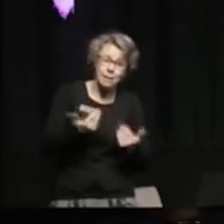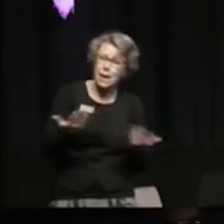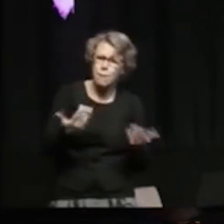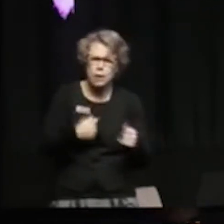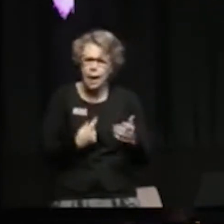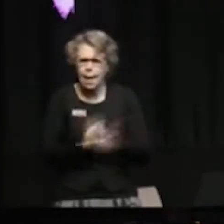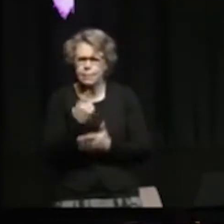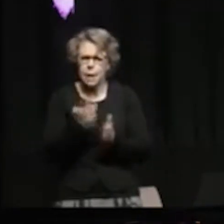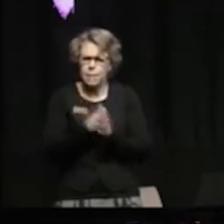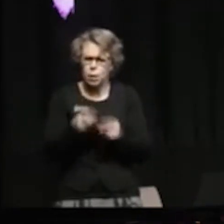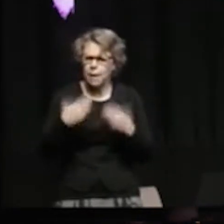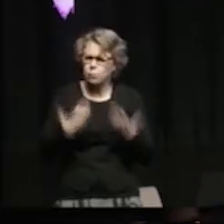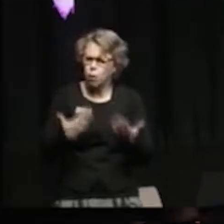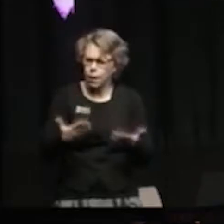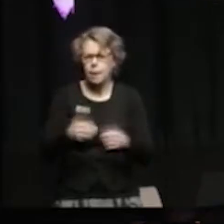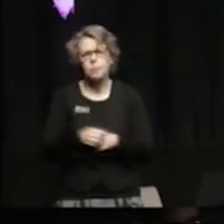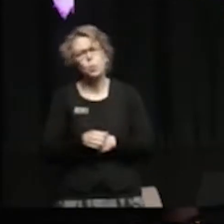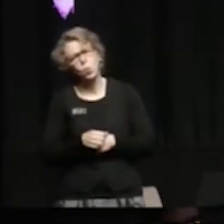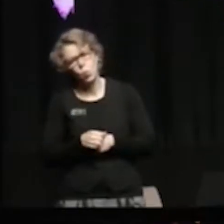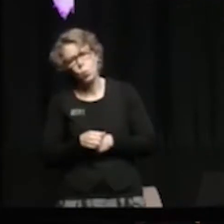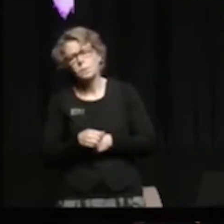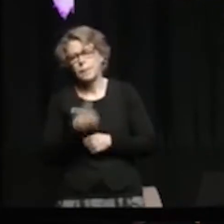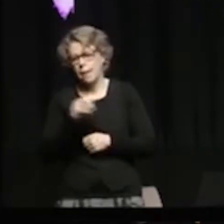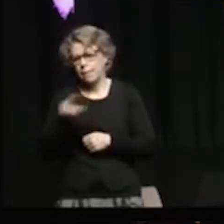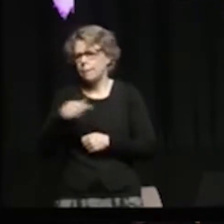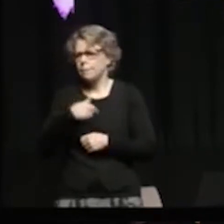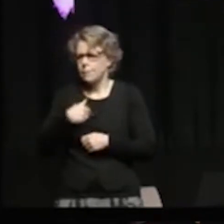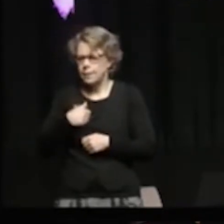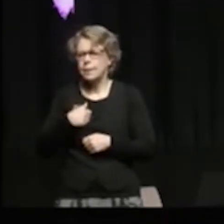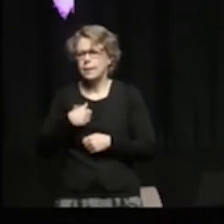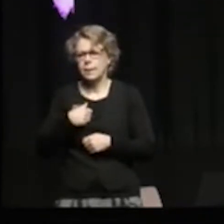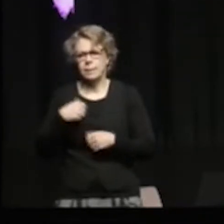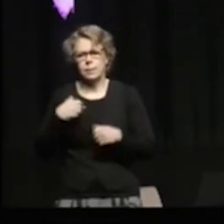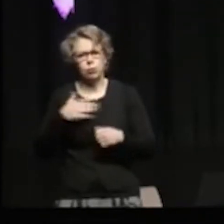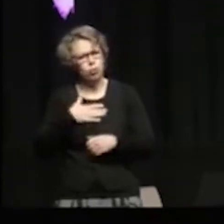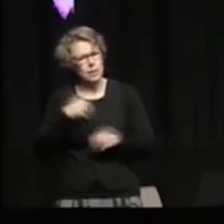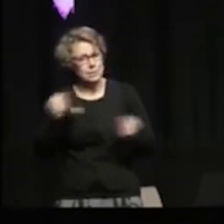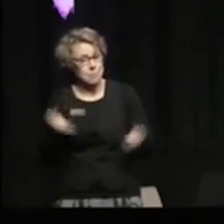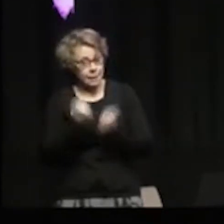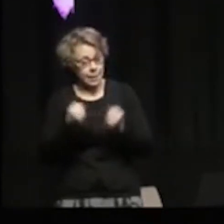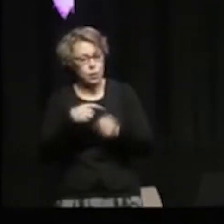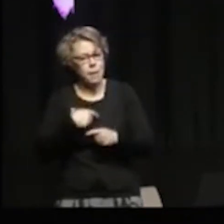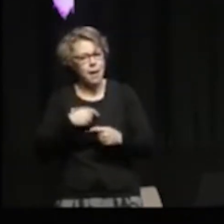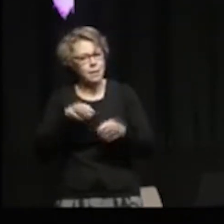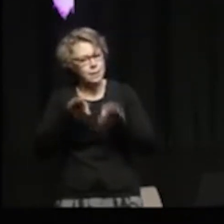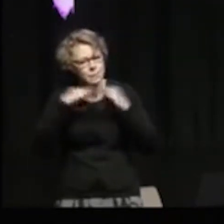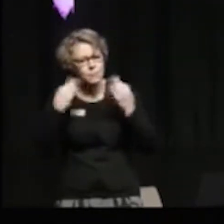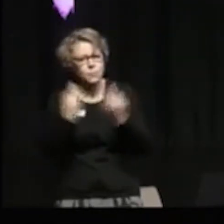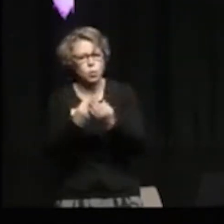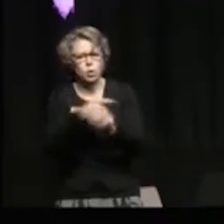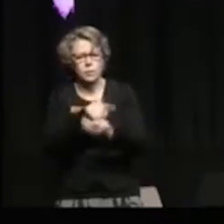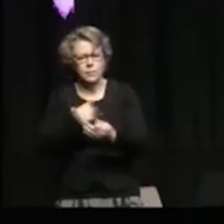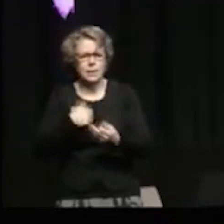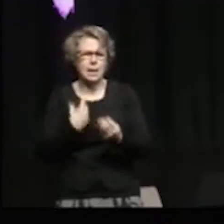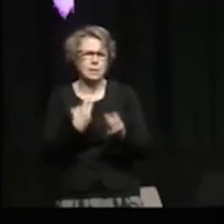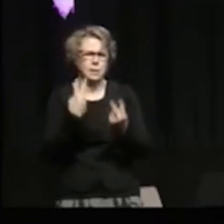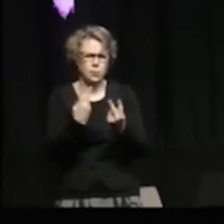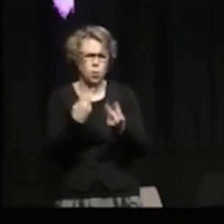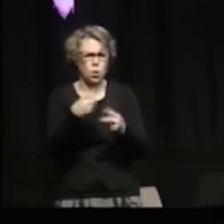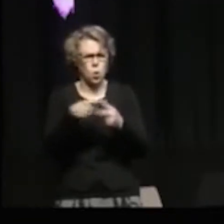might happen after these days? Yeah, we decided that this year's forum will be particularly pinpointing two different